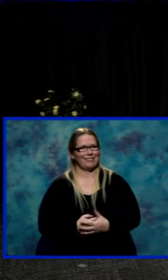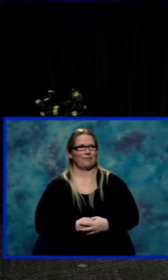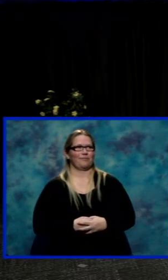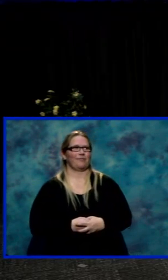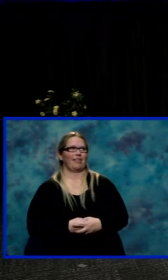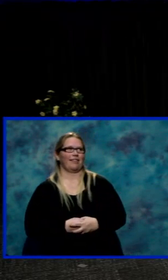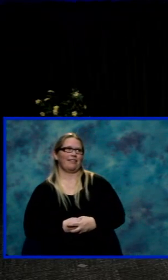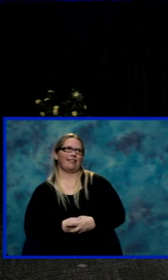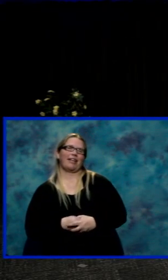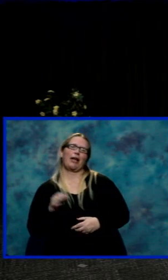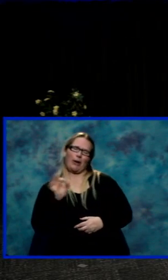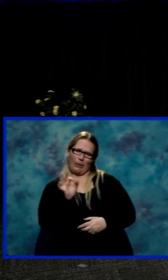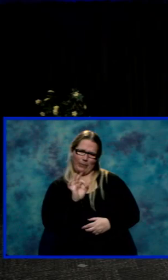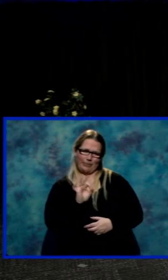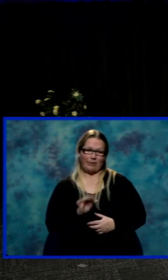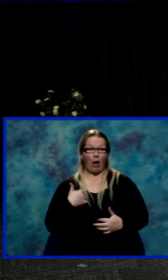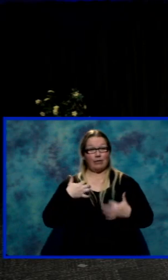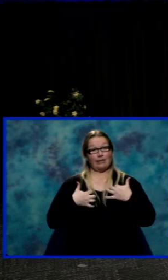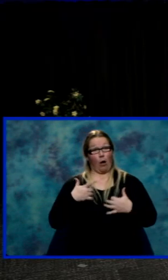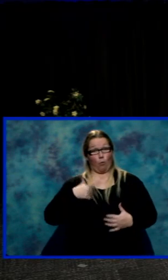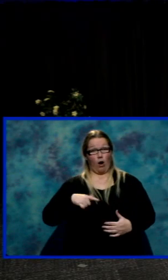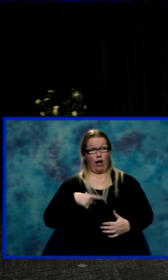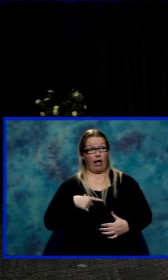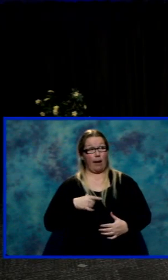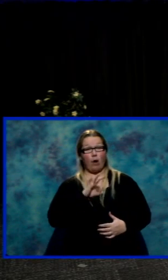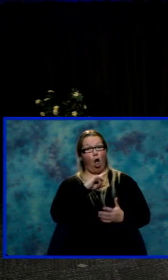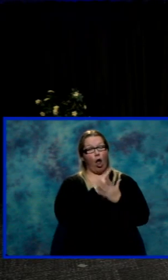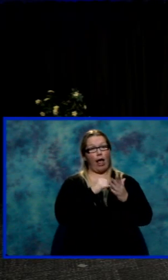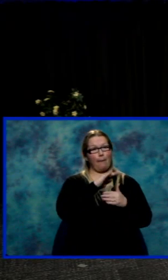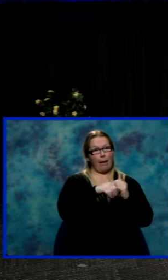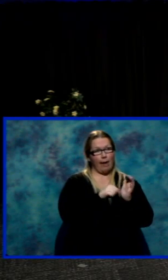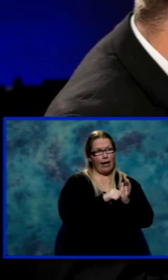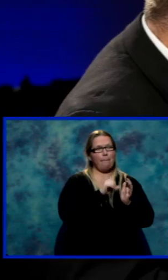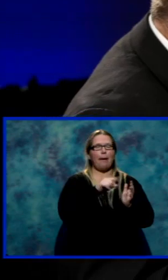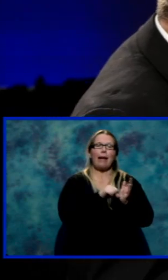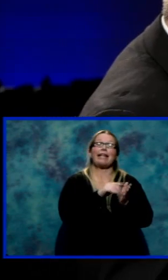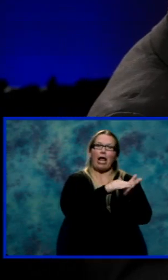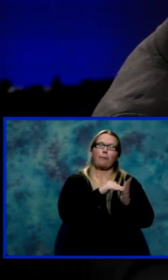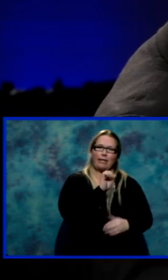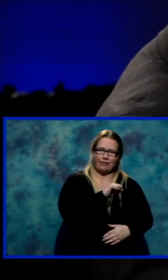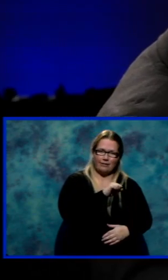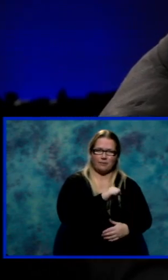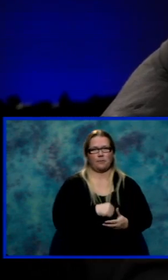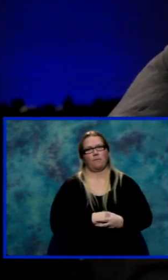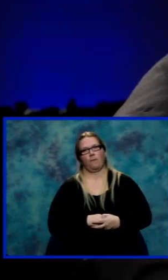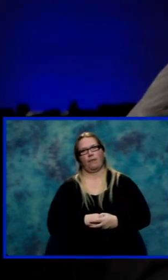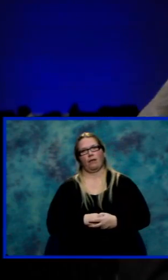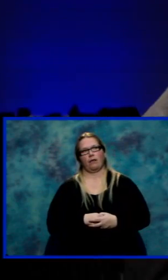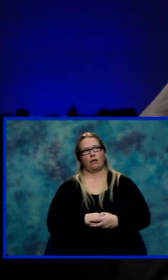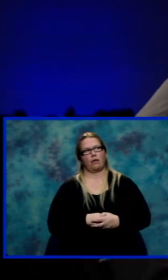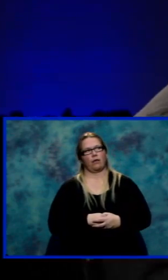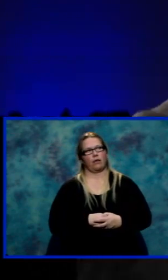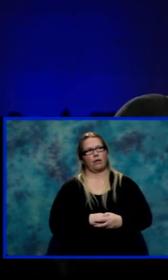In the fun? No, no, it's not. I was excited because it's not just the money, although money does help. We want to